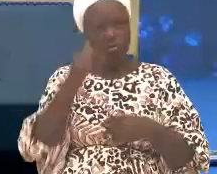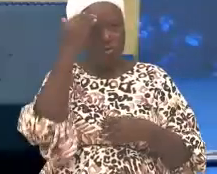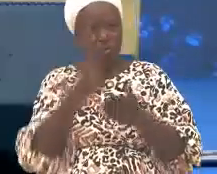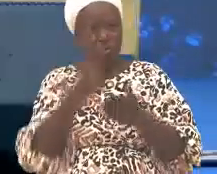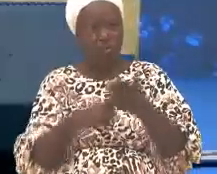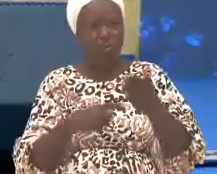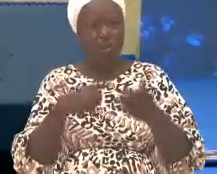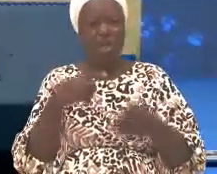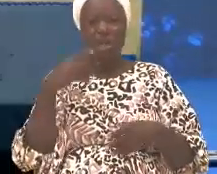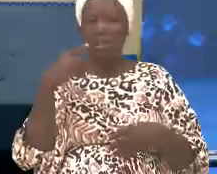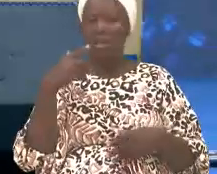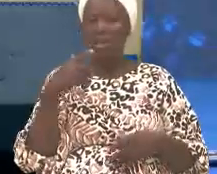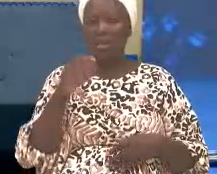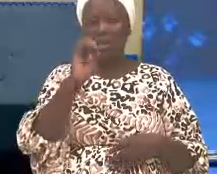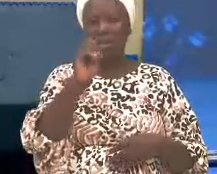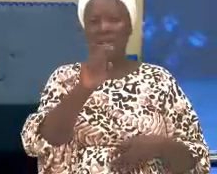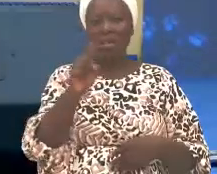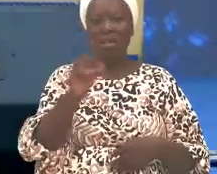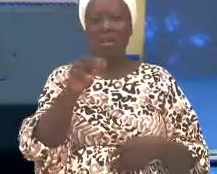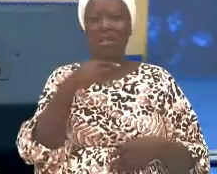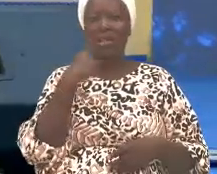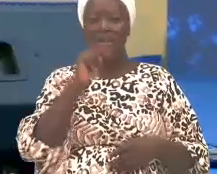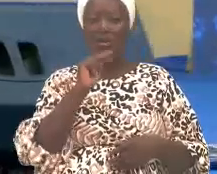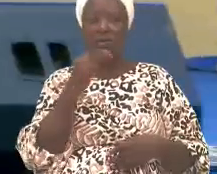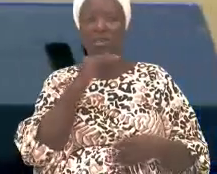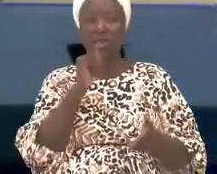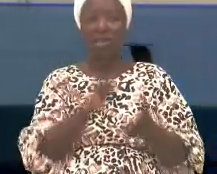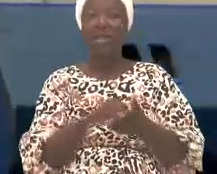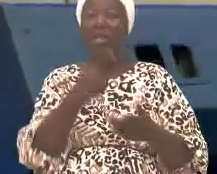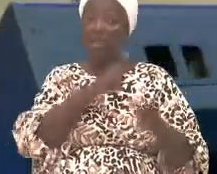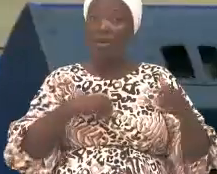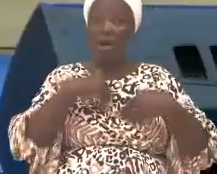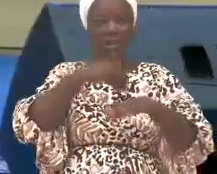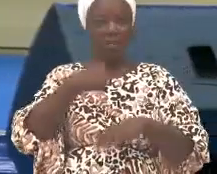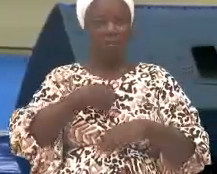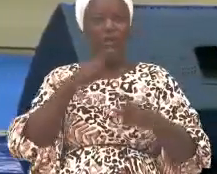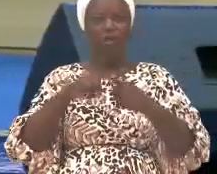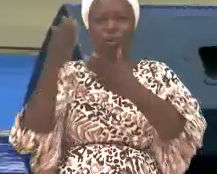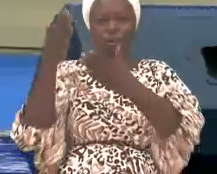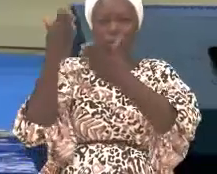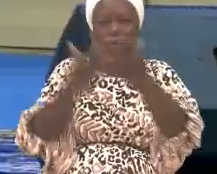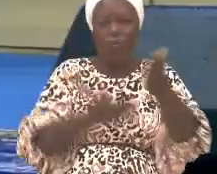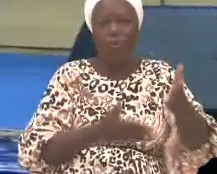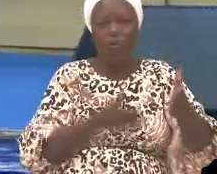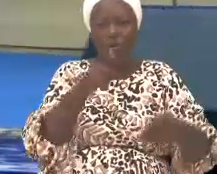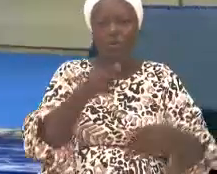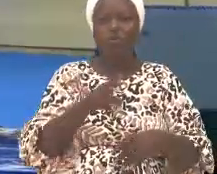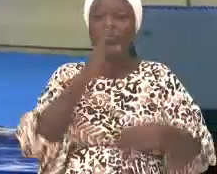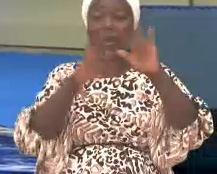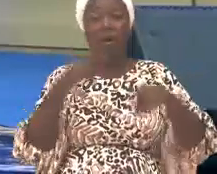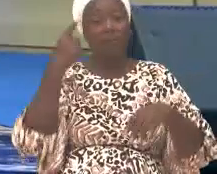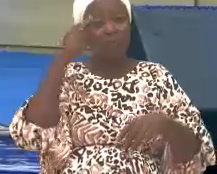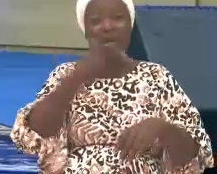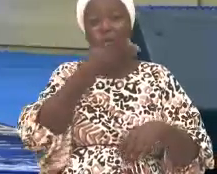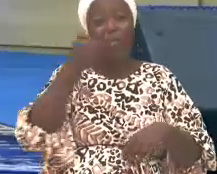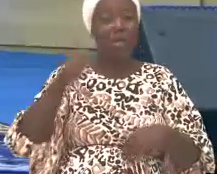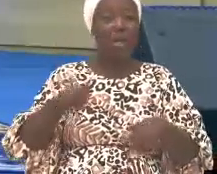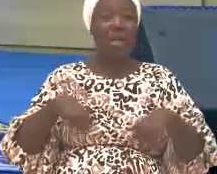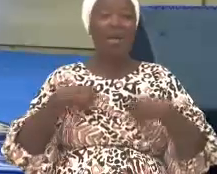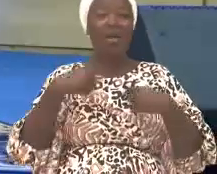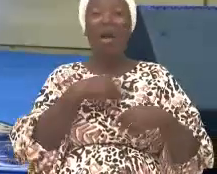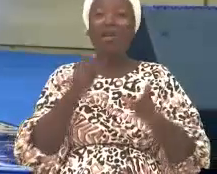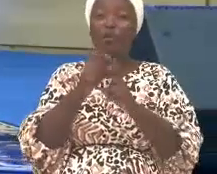saying, the Lord has sent me to bring you showers for a better life. And the word the Lord has